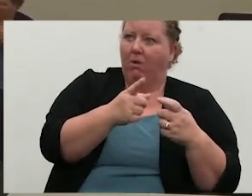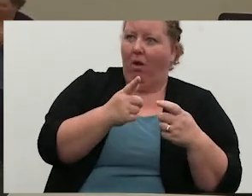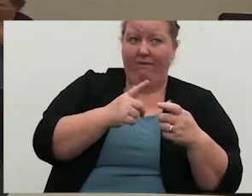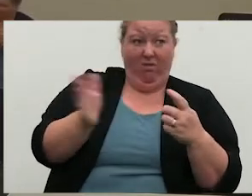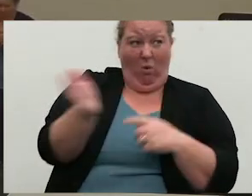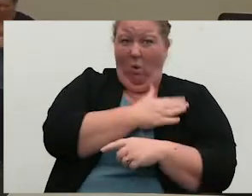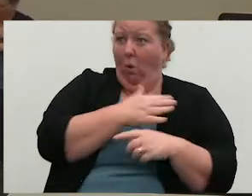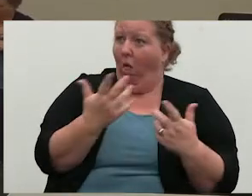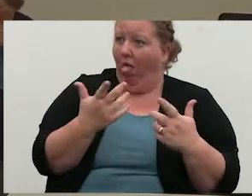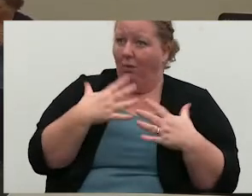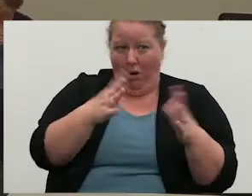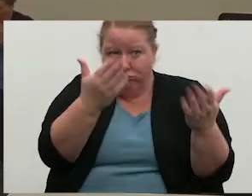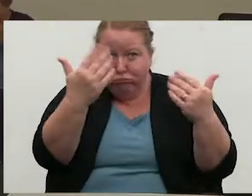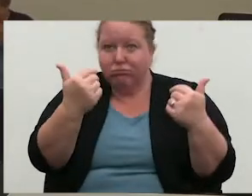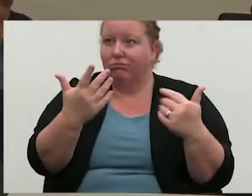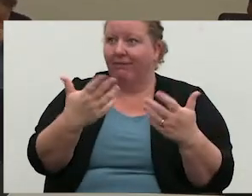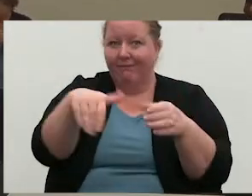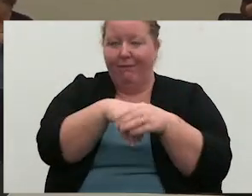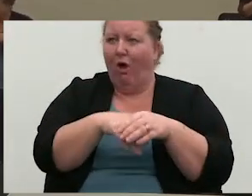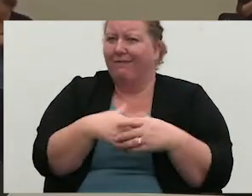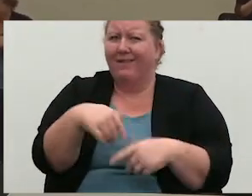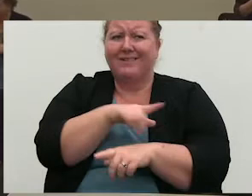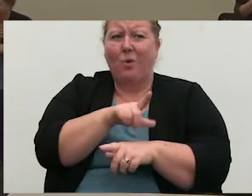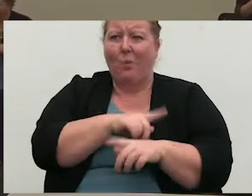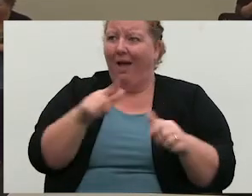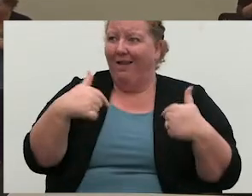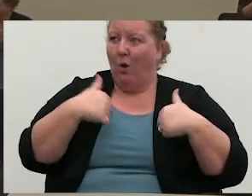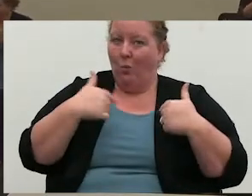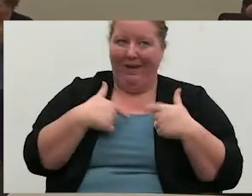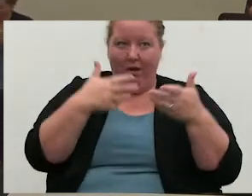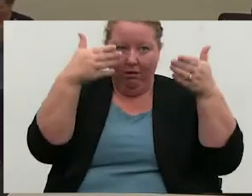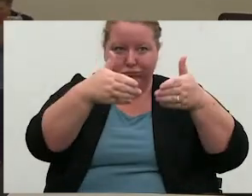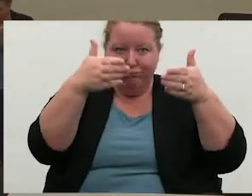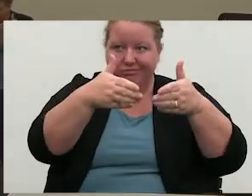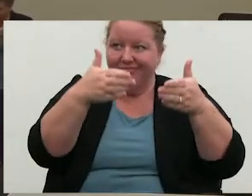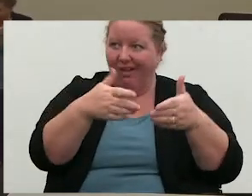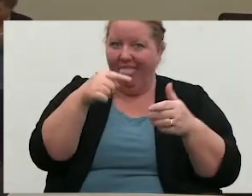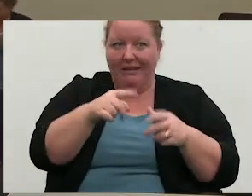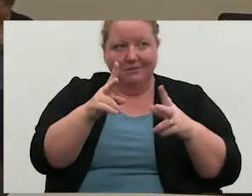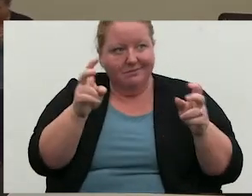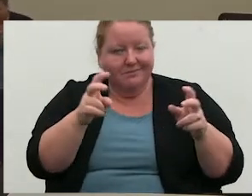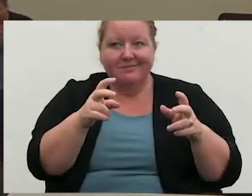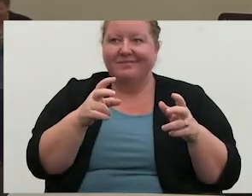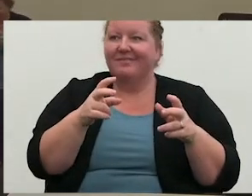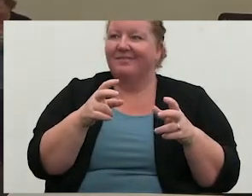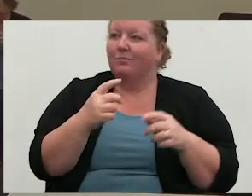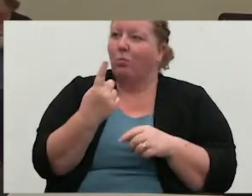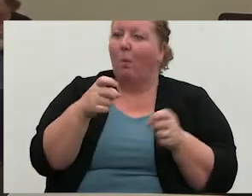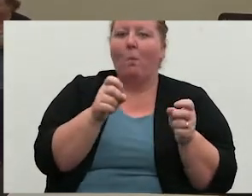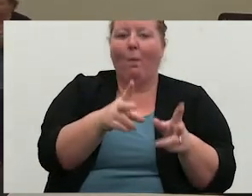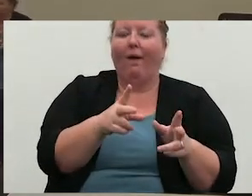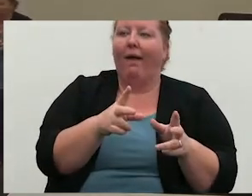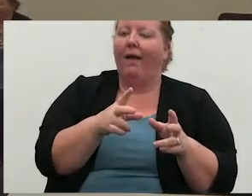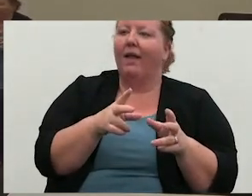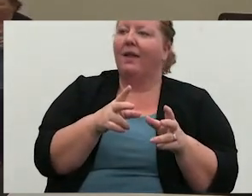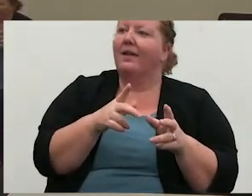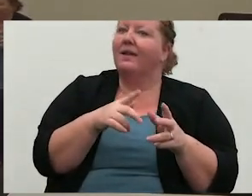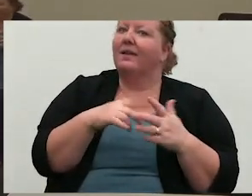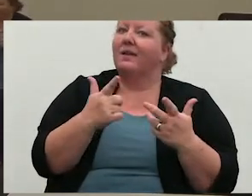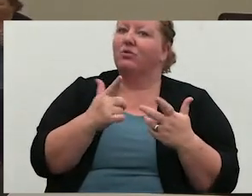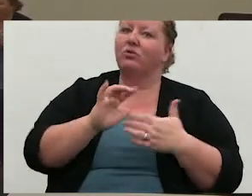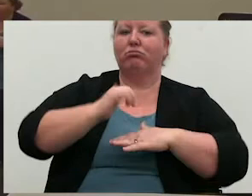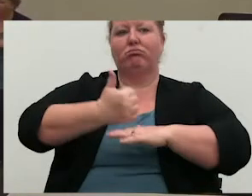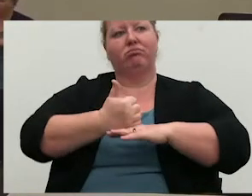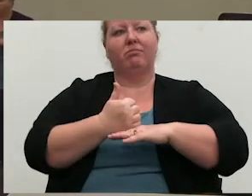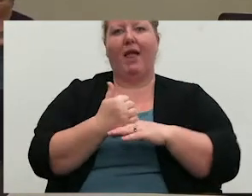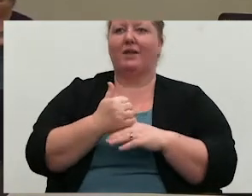everybody. We want everyone to realise why we've devoted a large portion of our lives to physics. And one of the ways that we do this is putting on a